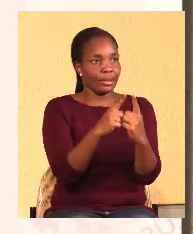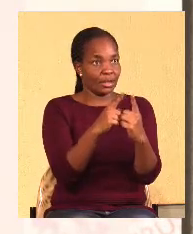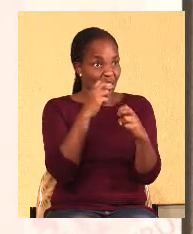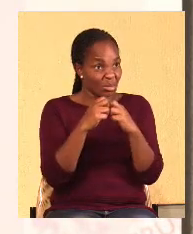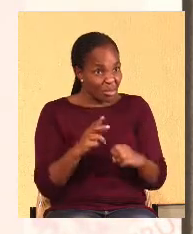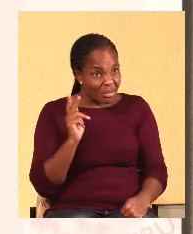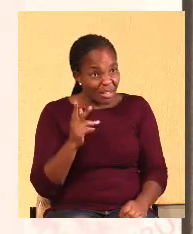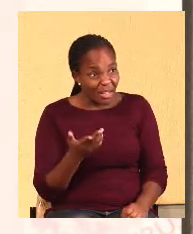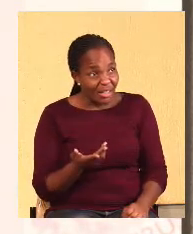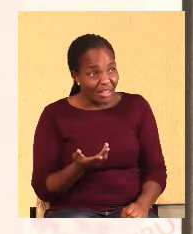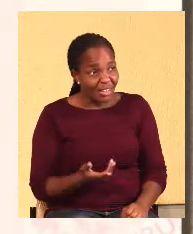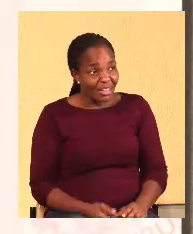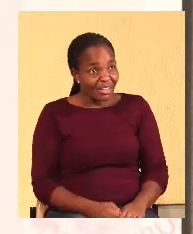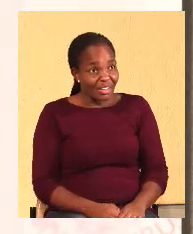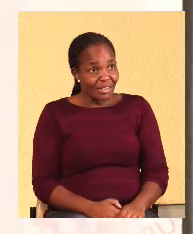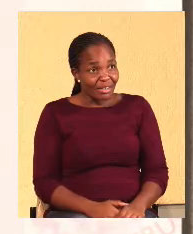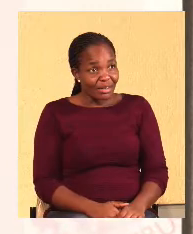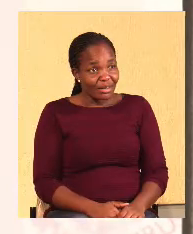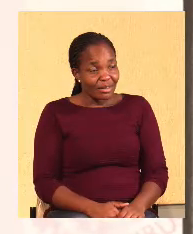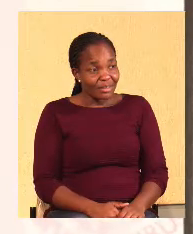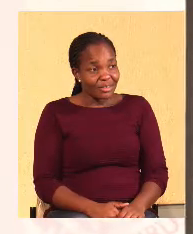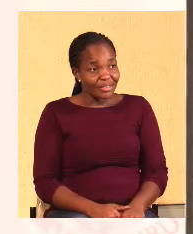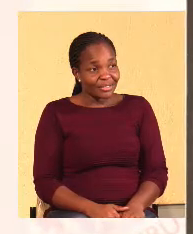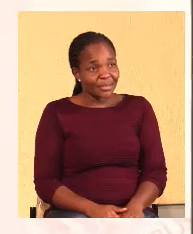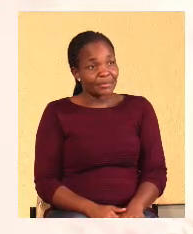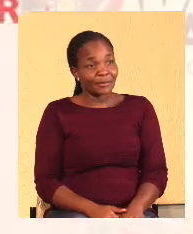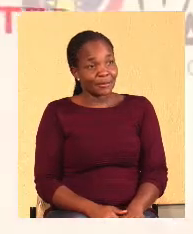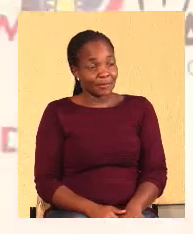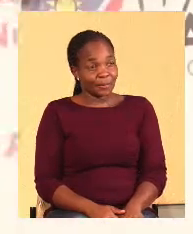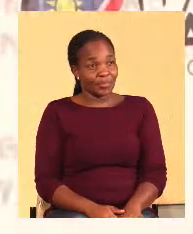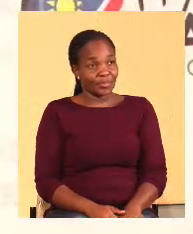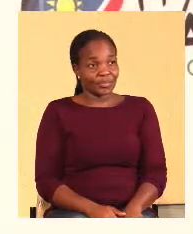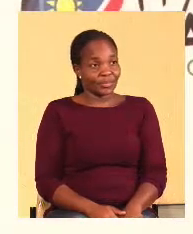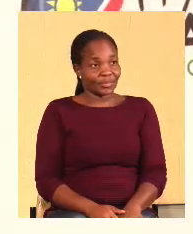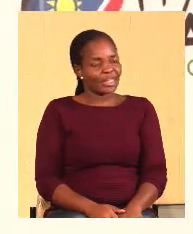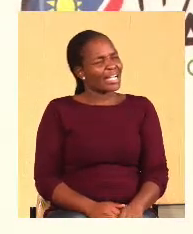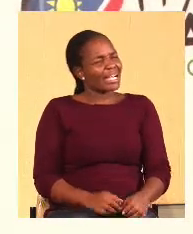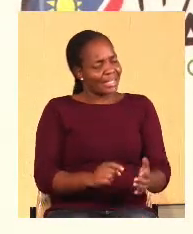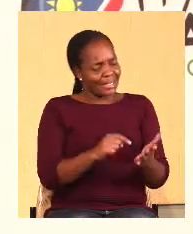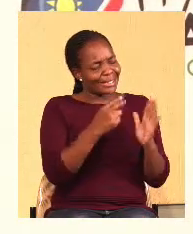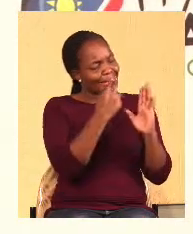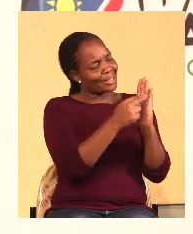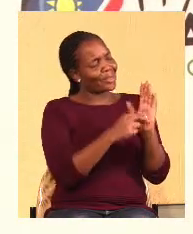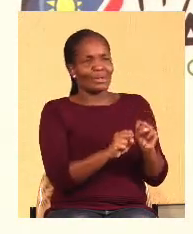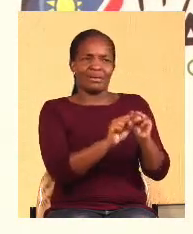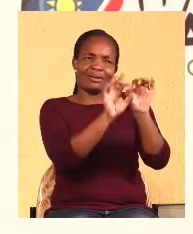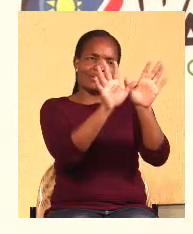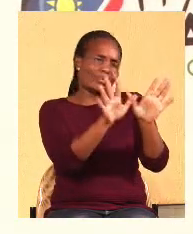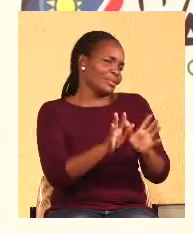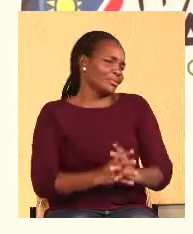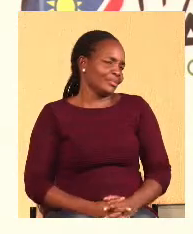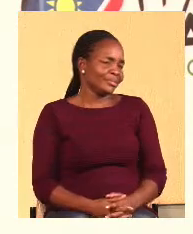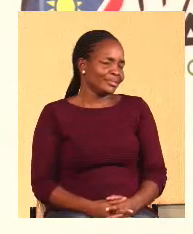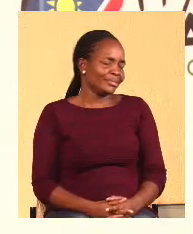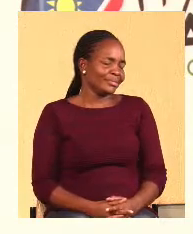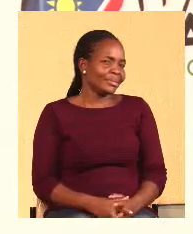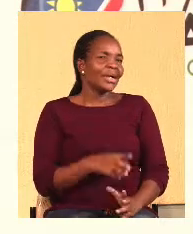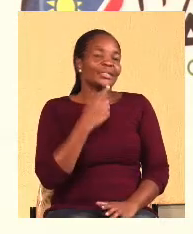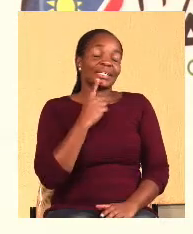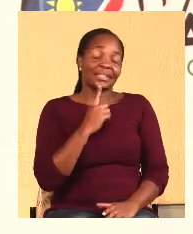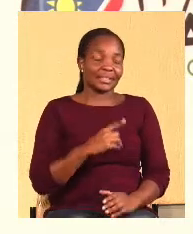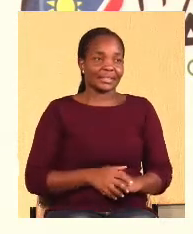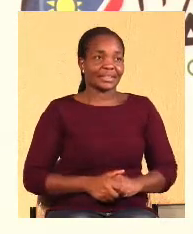gathering of 10? John, I think the regulations are fairly clear, and I think they are flexible in that